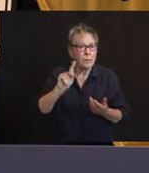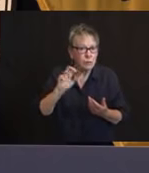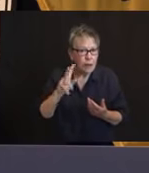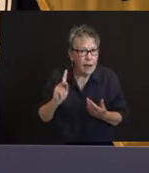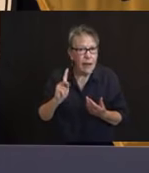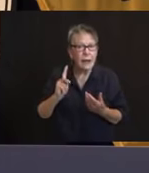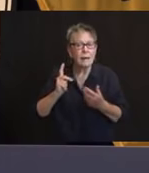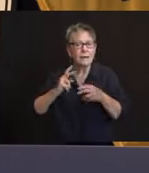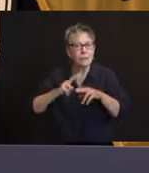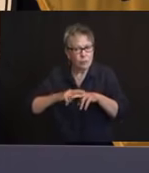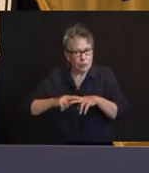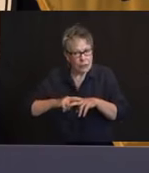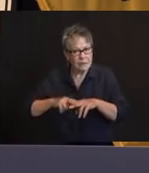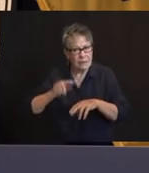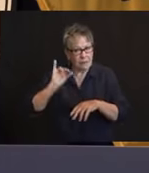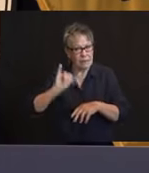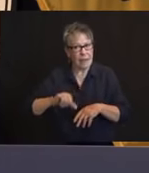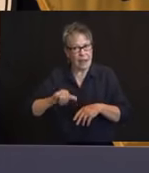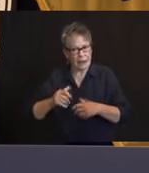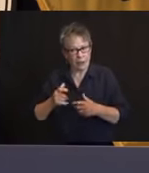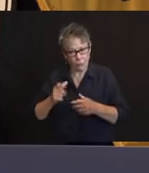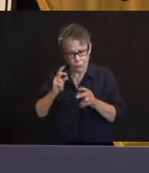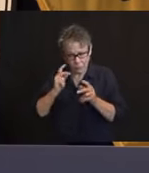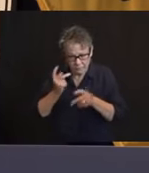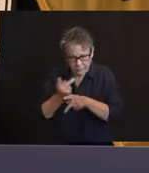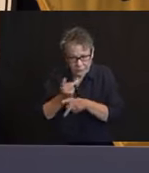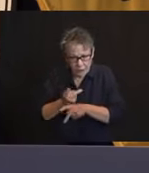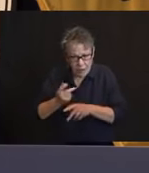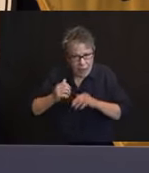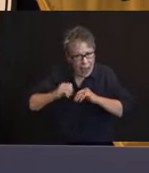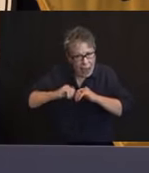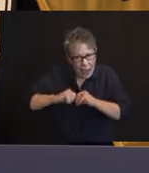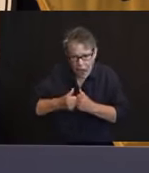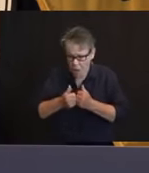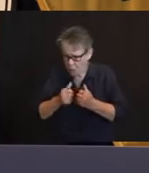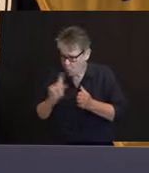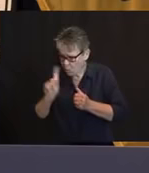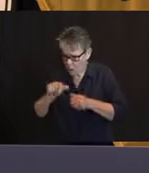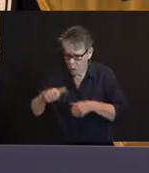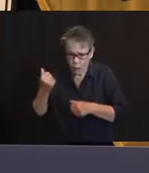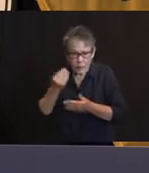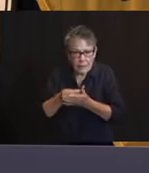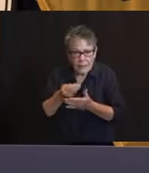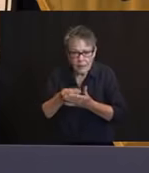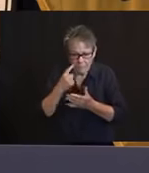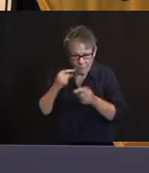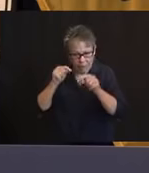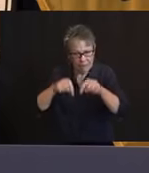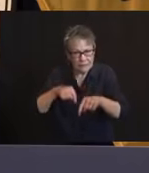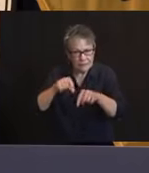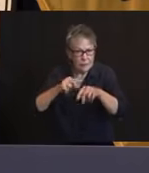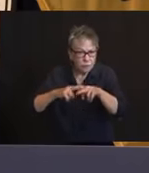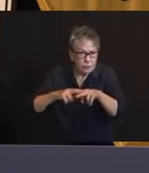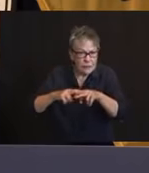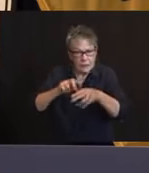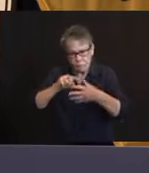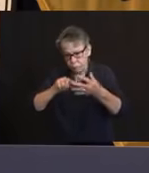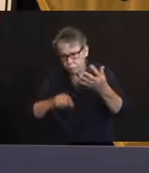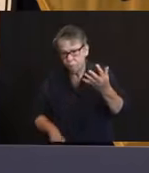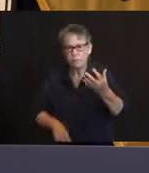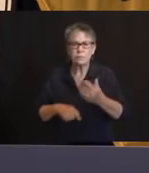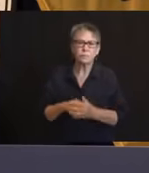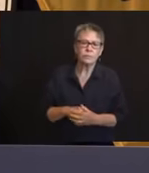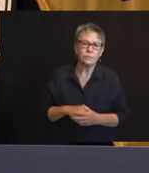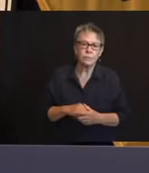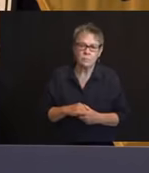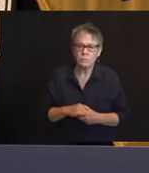Here is my answer for Charlie. It's quite clear that there are strong, this is a moment in time, perhaps unlike any other in